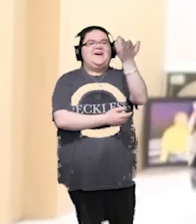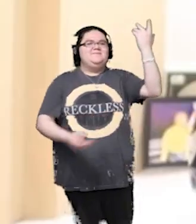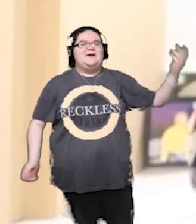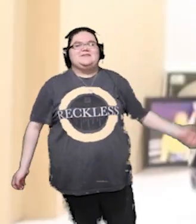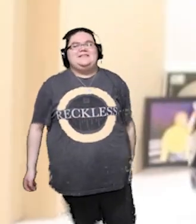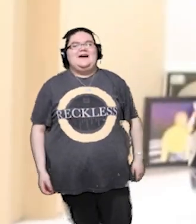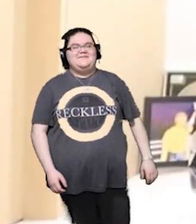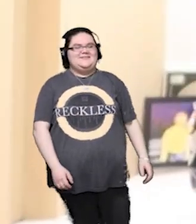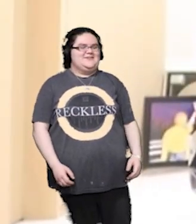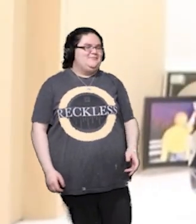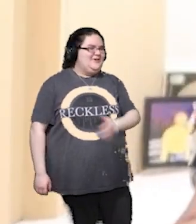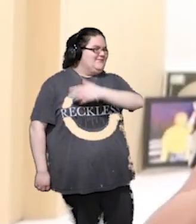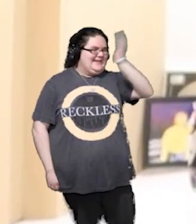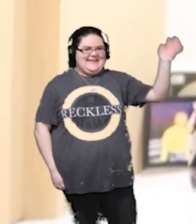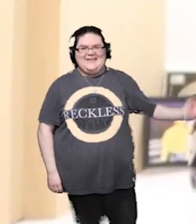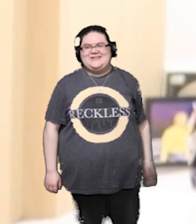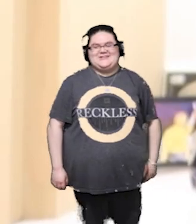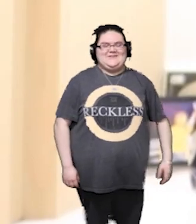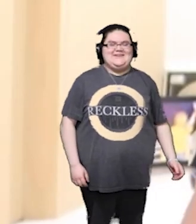women.